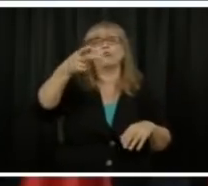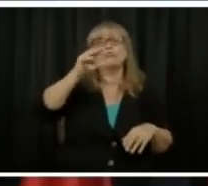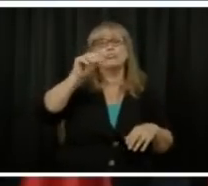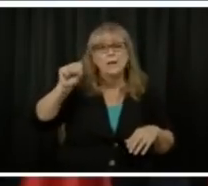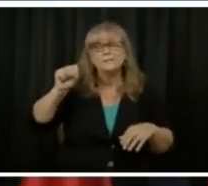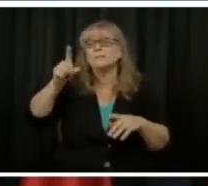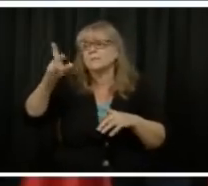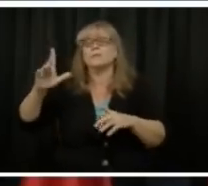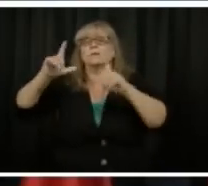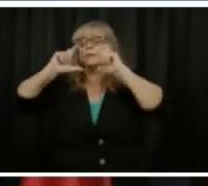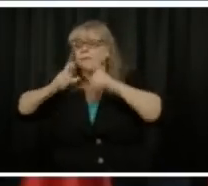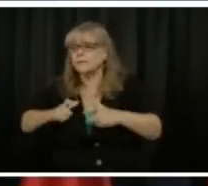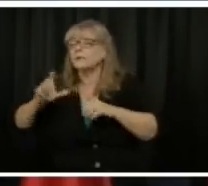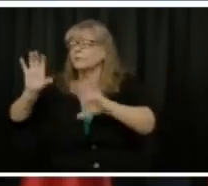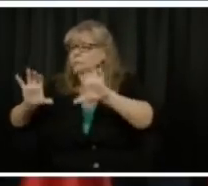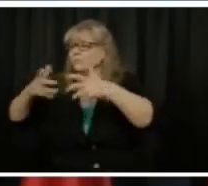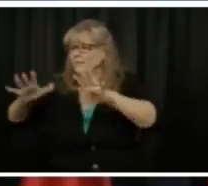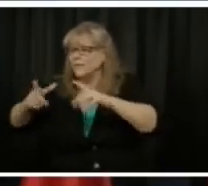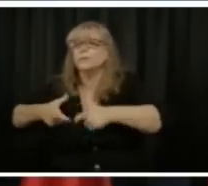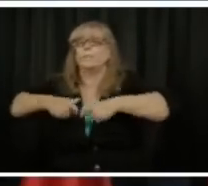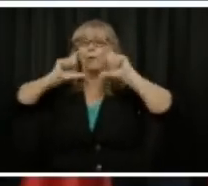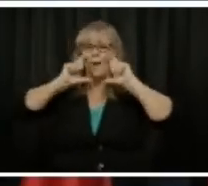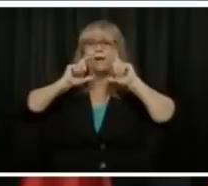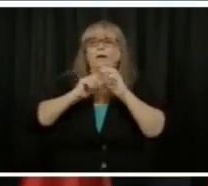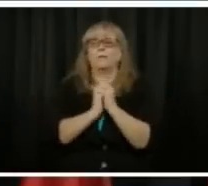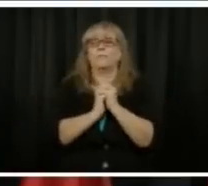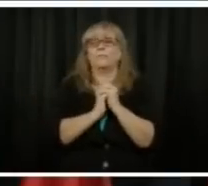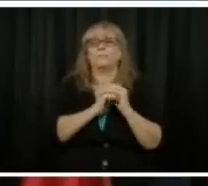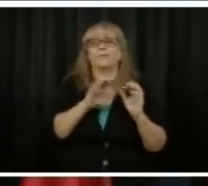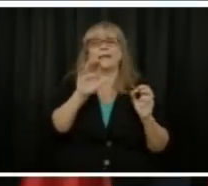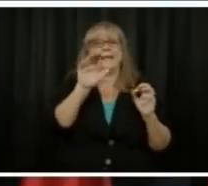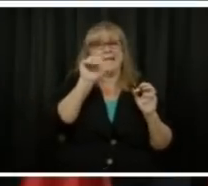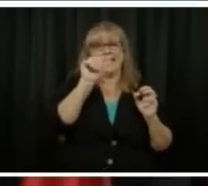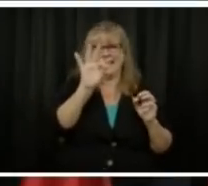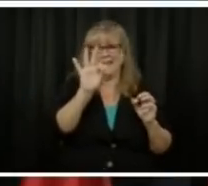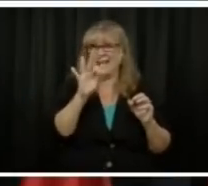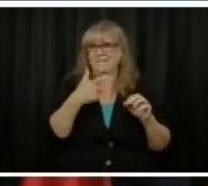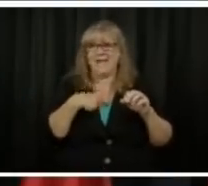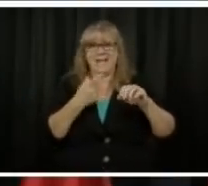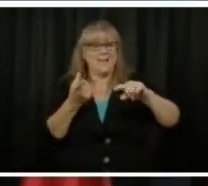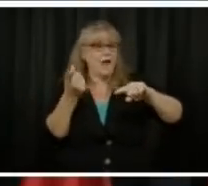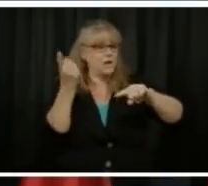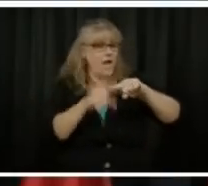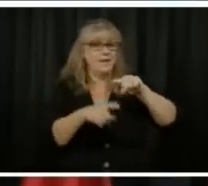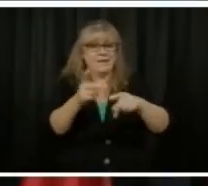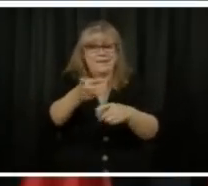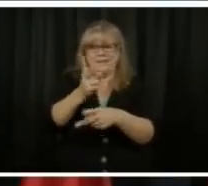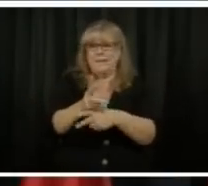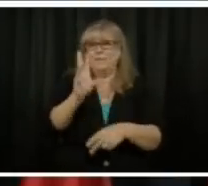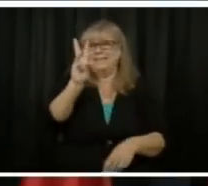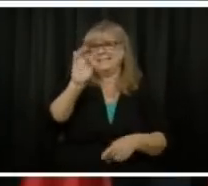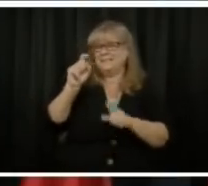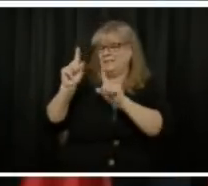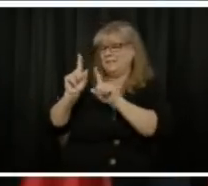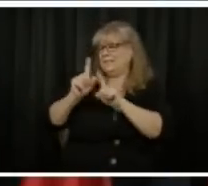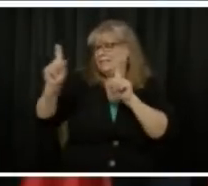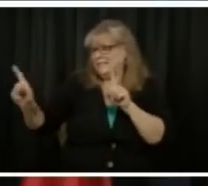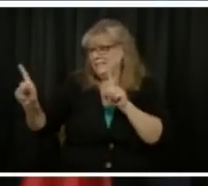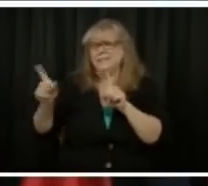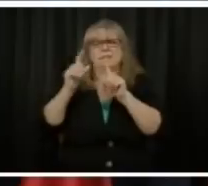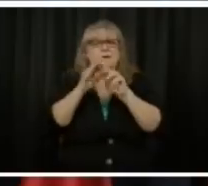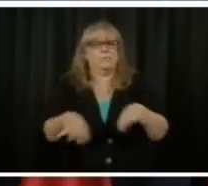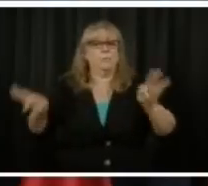distancing, some of you might have seen in some of my bill signings, I wore a mask the whole time, even while talking, because there were other people that were within 8